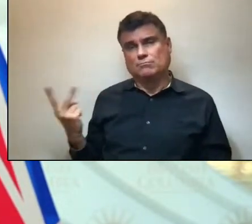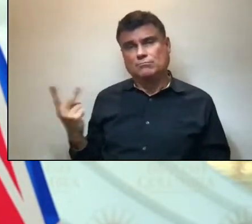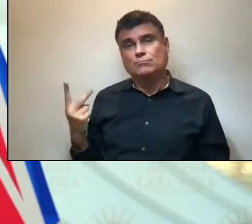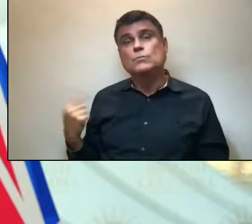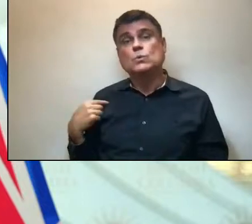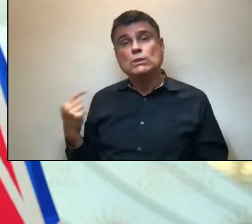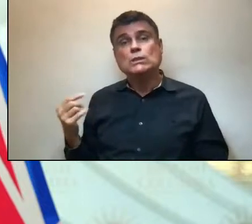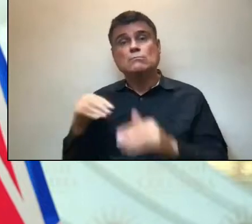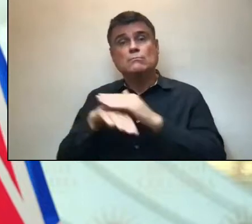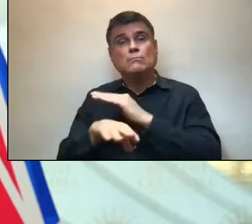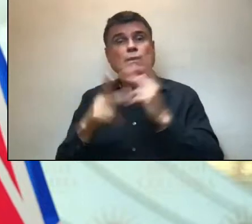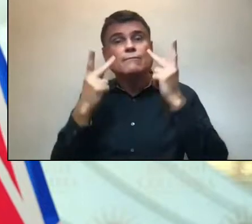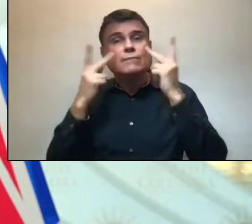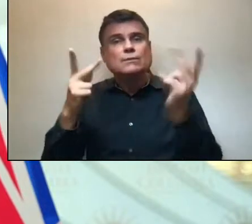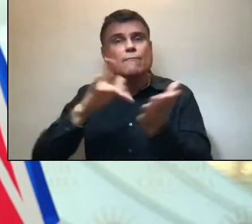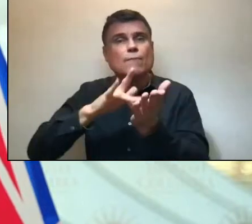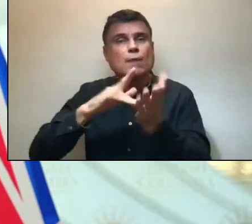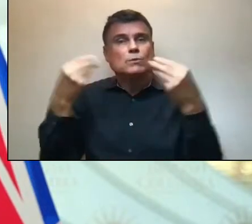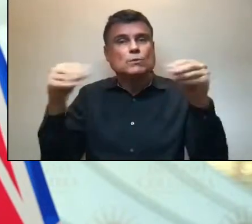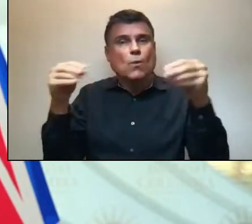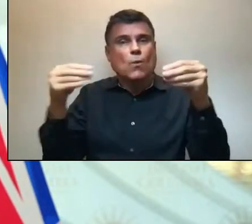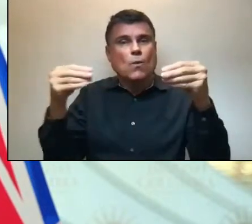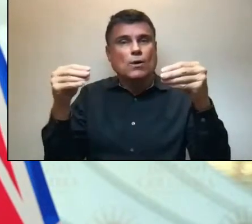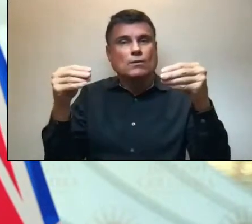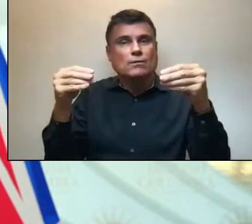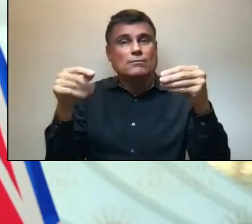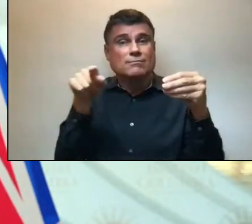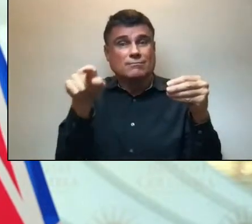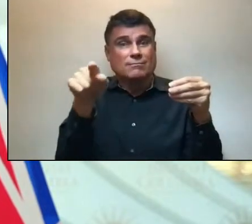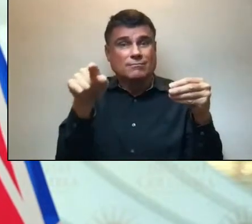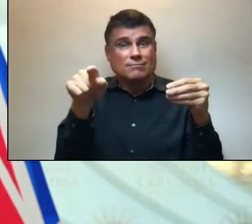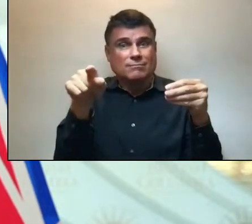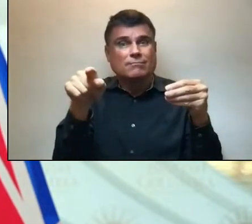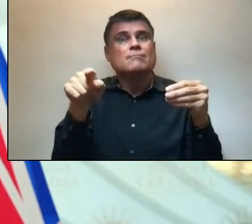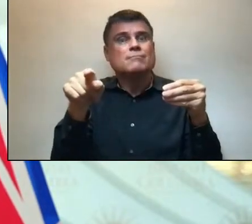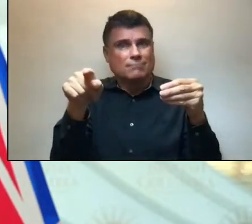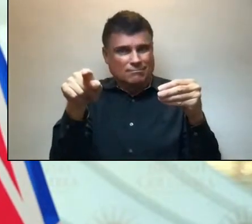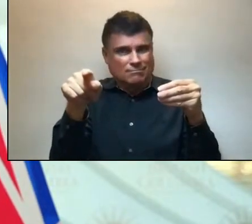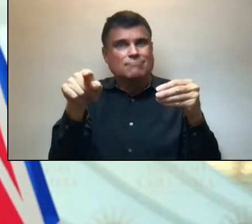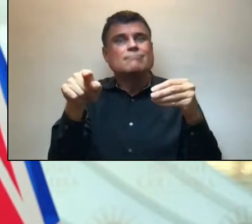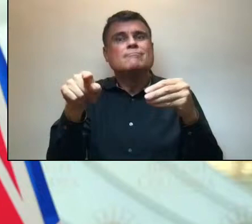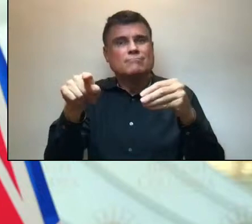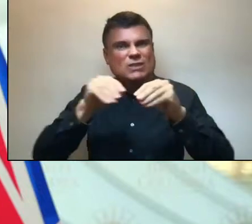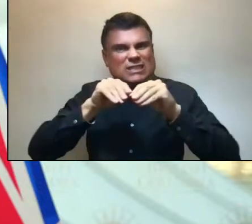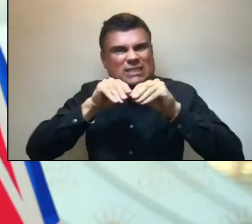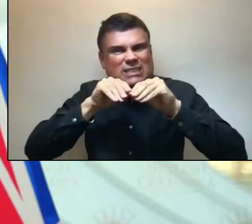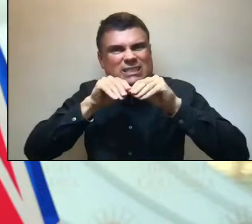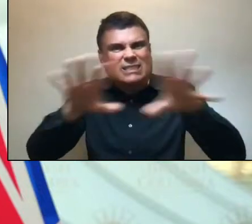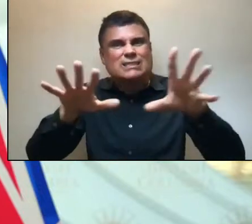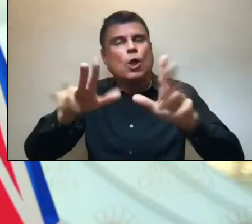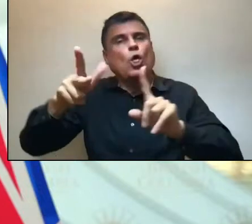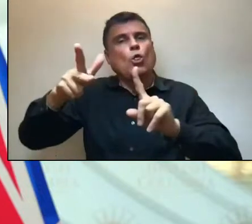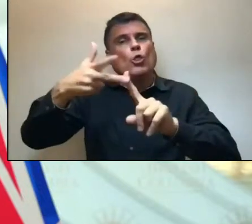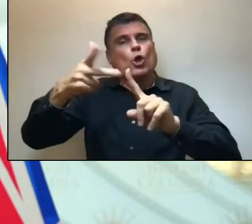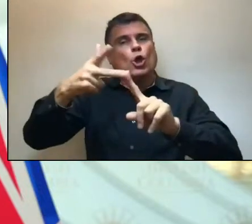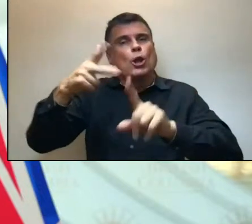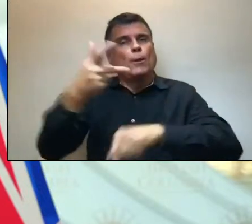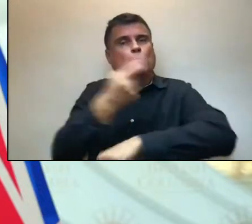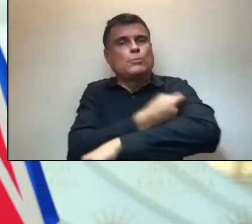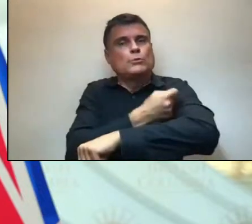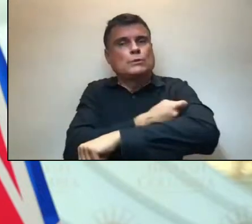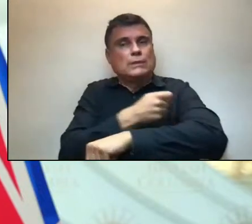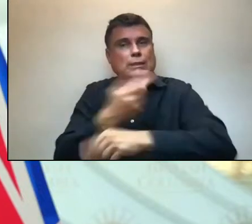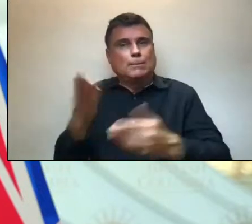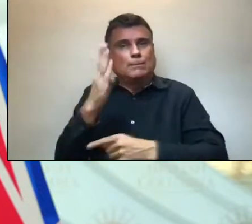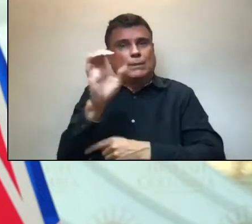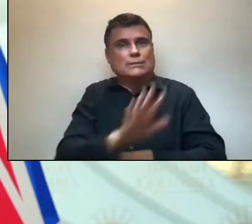significant increase in capacity of the system to provide booster or third doses to people in BC. Pharmacies are